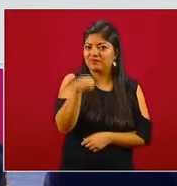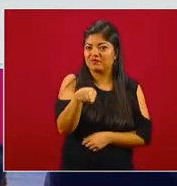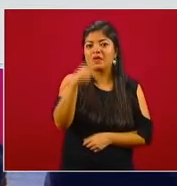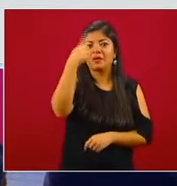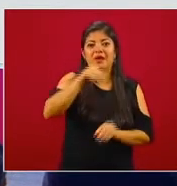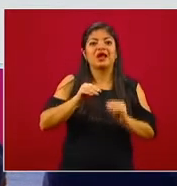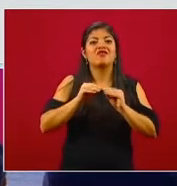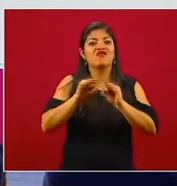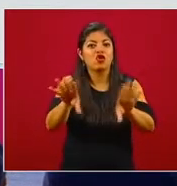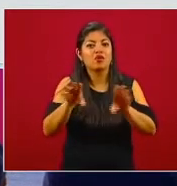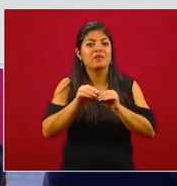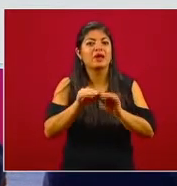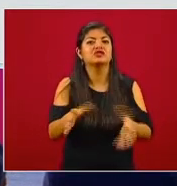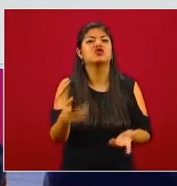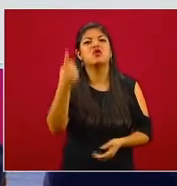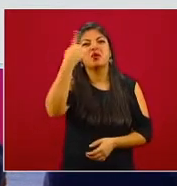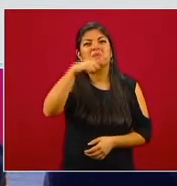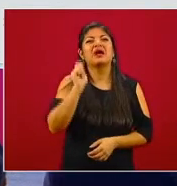COVID-19.